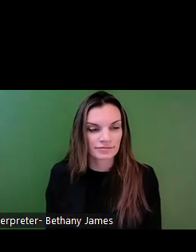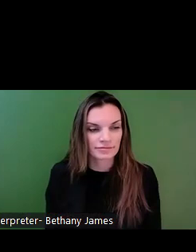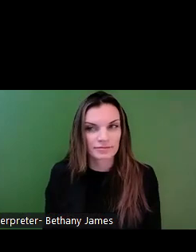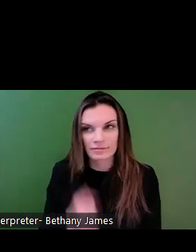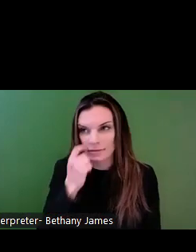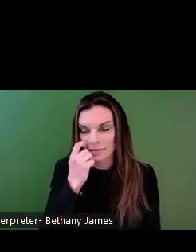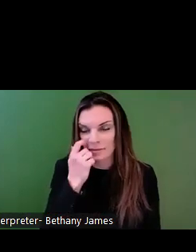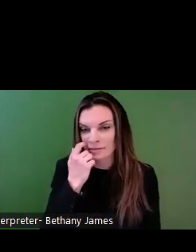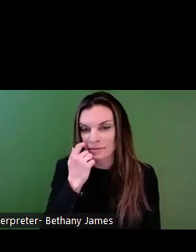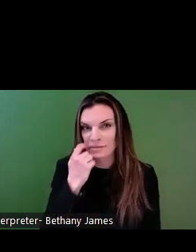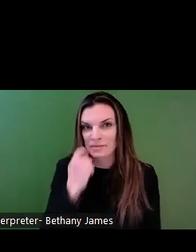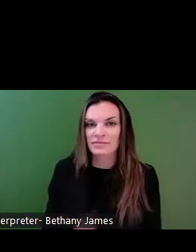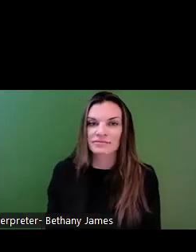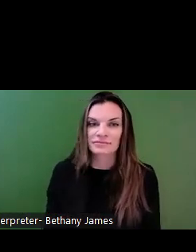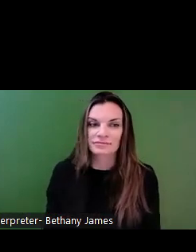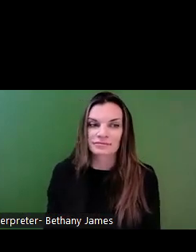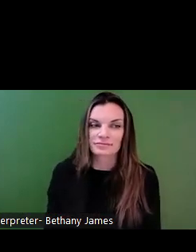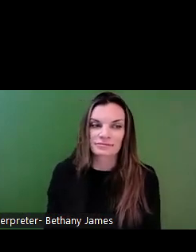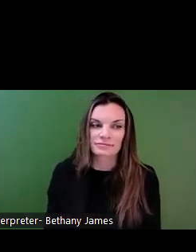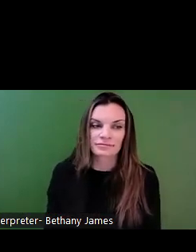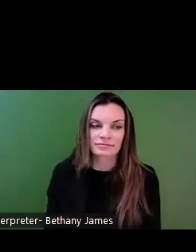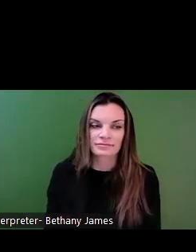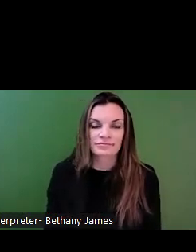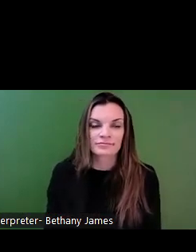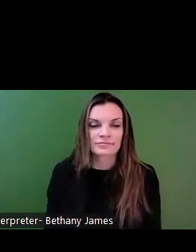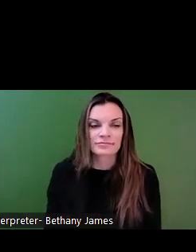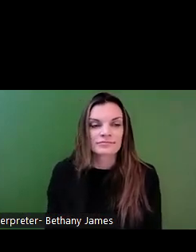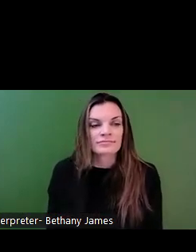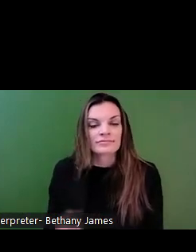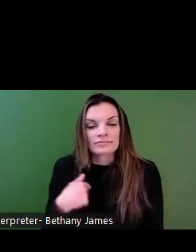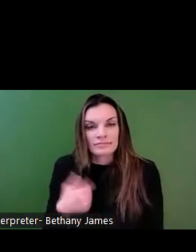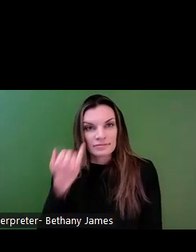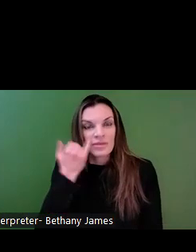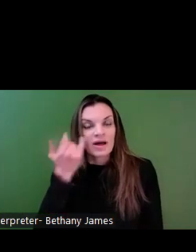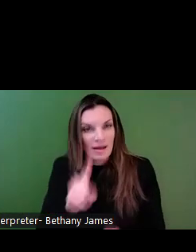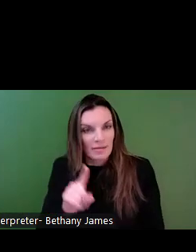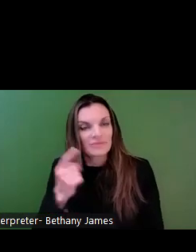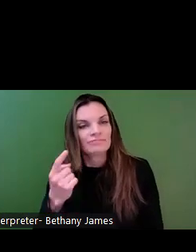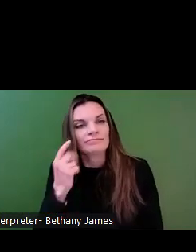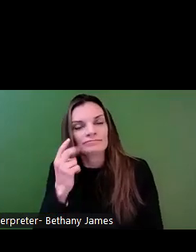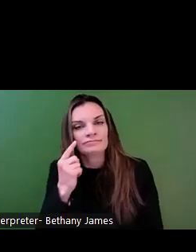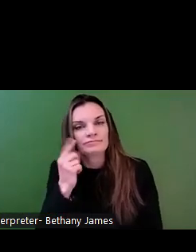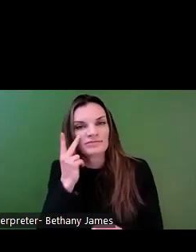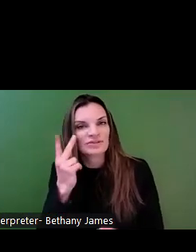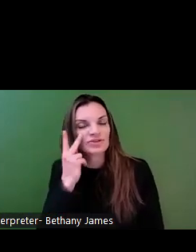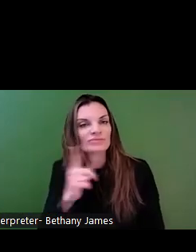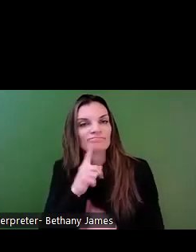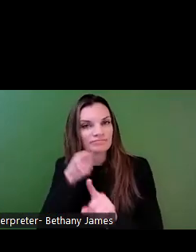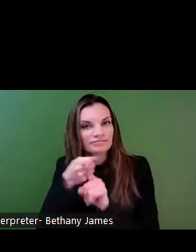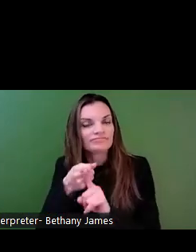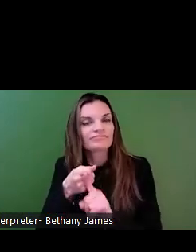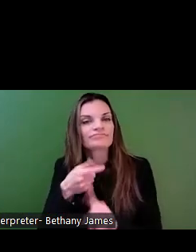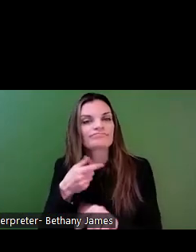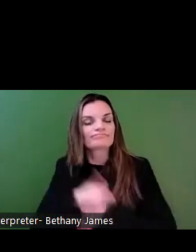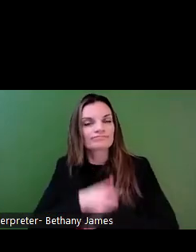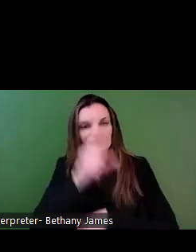To accommodate for vision impairments, one may have to train to move their eyes and head towards the weaker side. The more you scan and move your